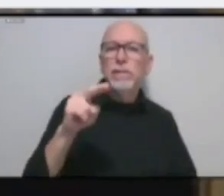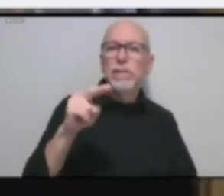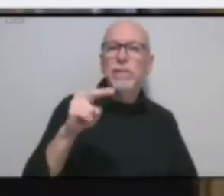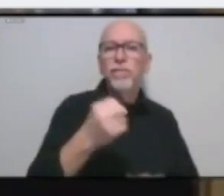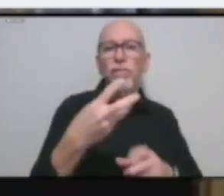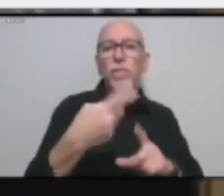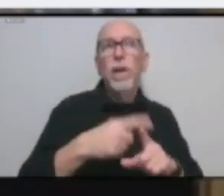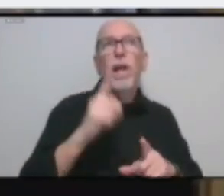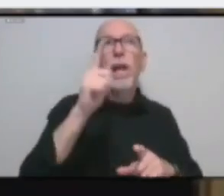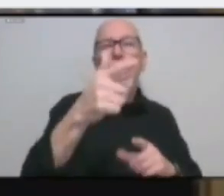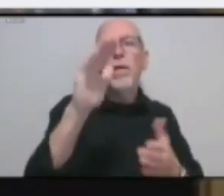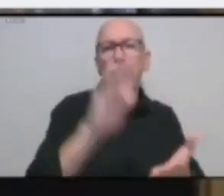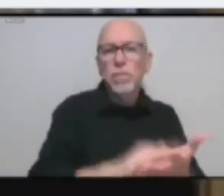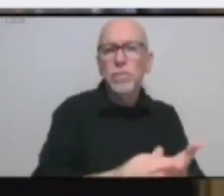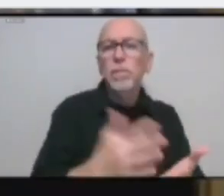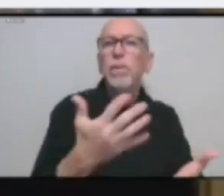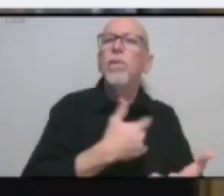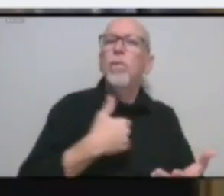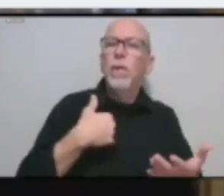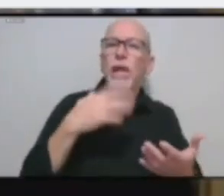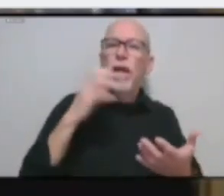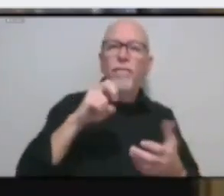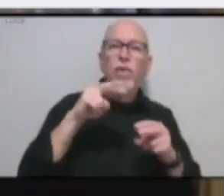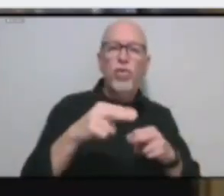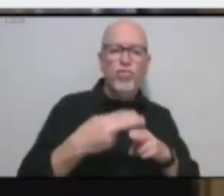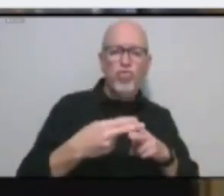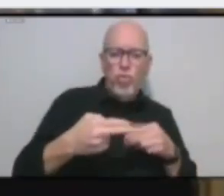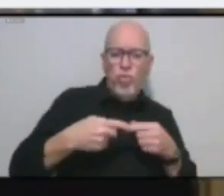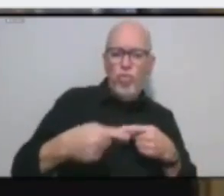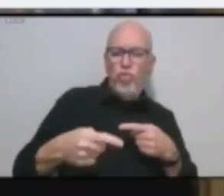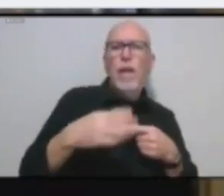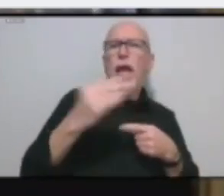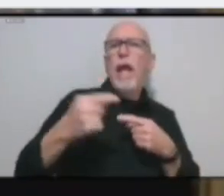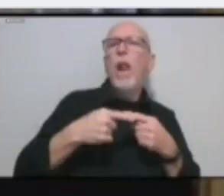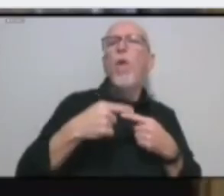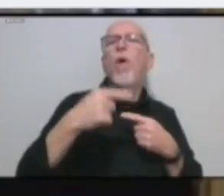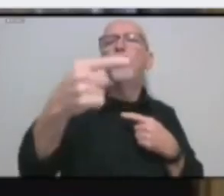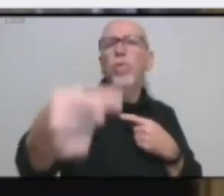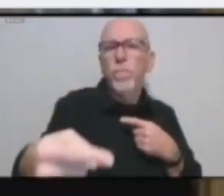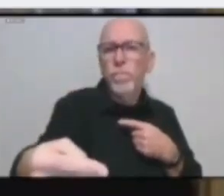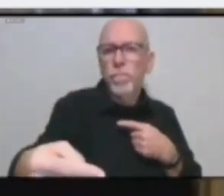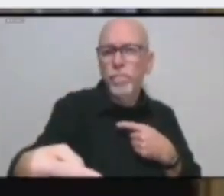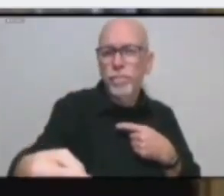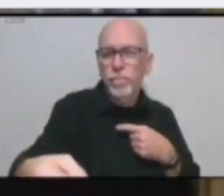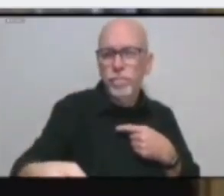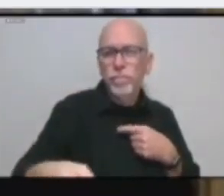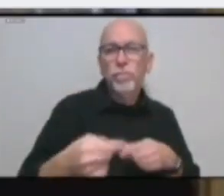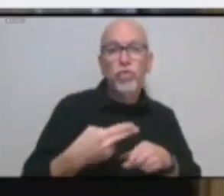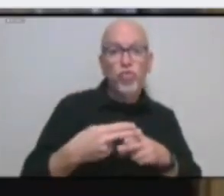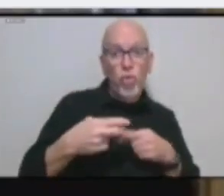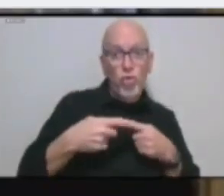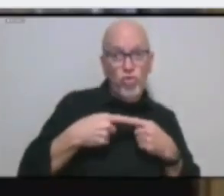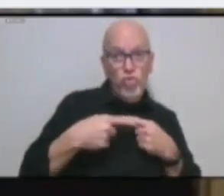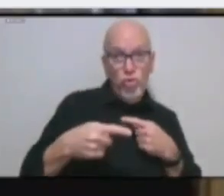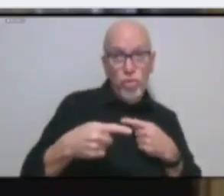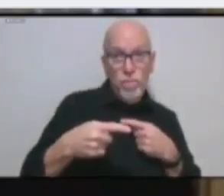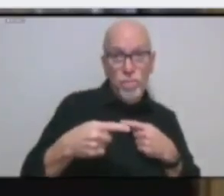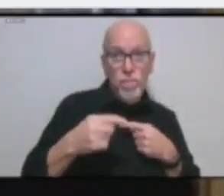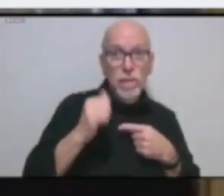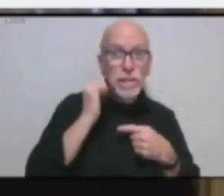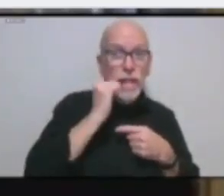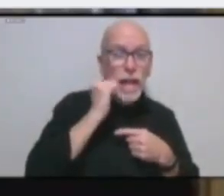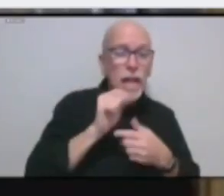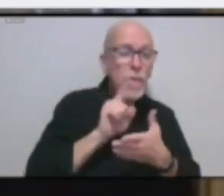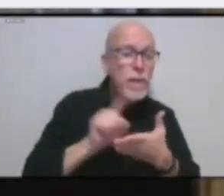We look at this in a very short-term and long-term simultaneous way, and that is short-term, daily, weekly,